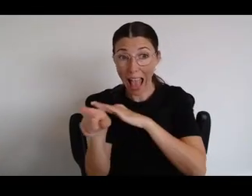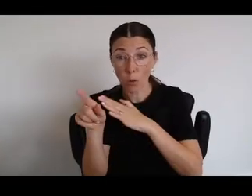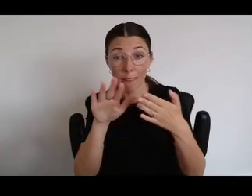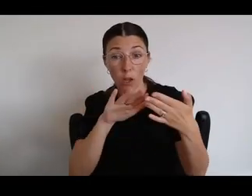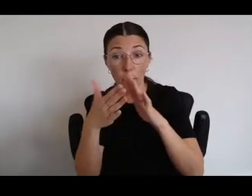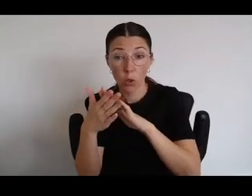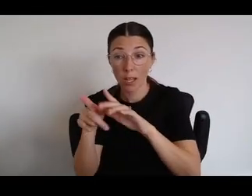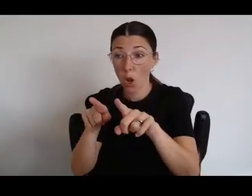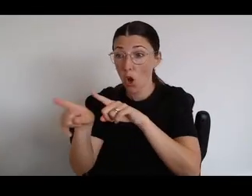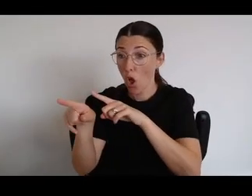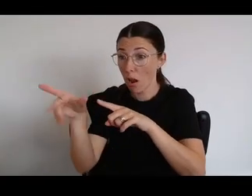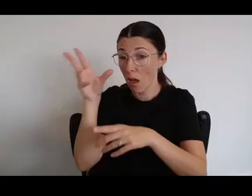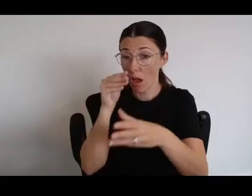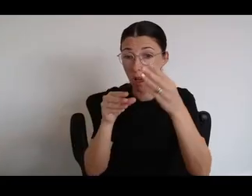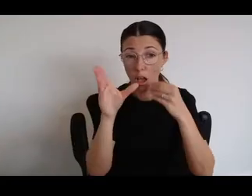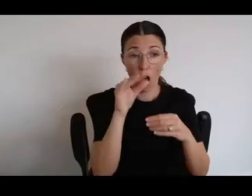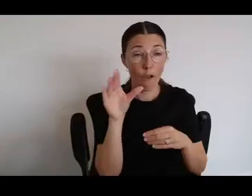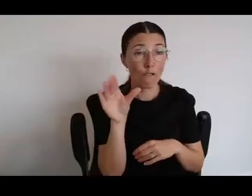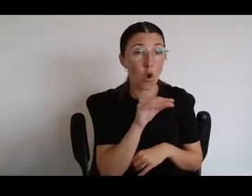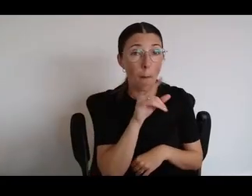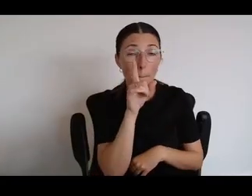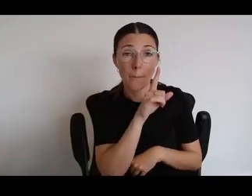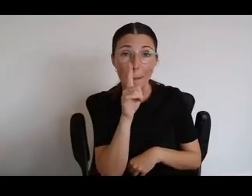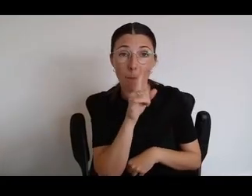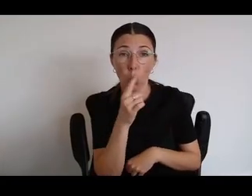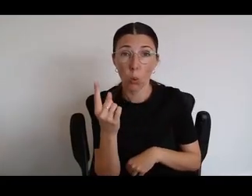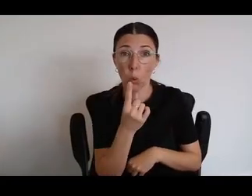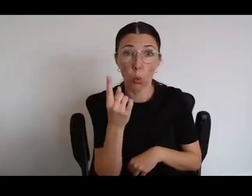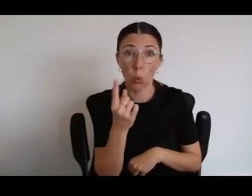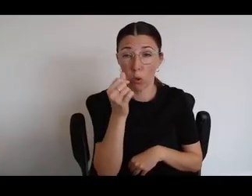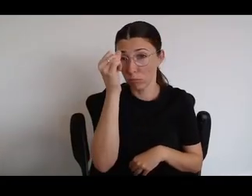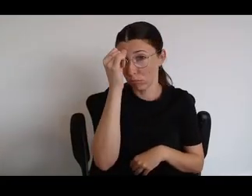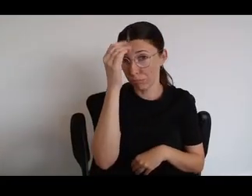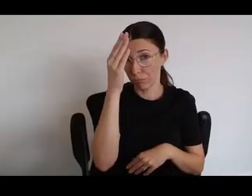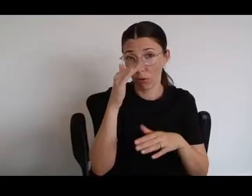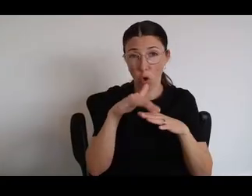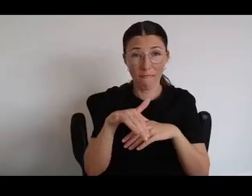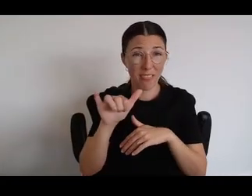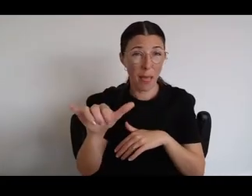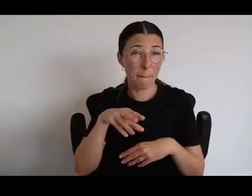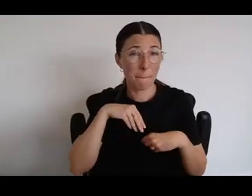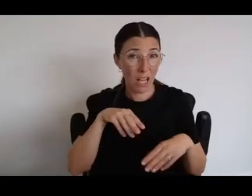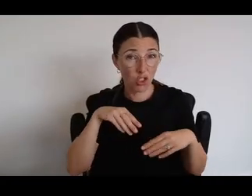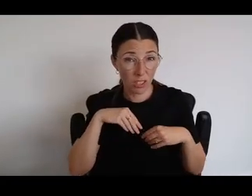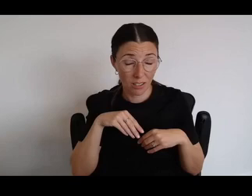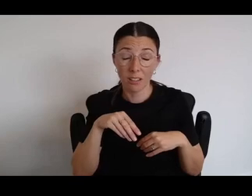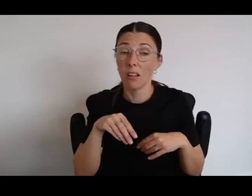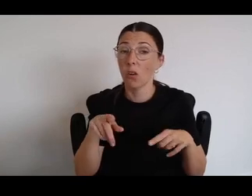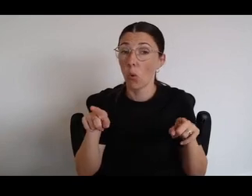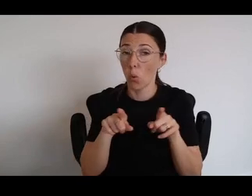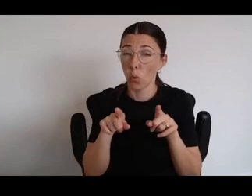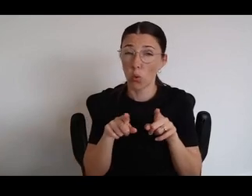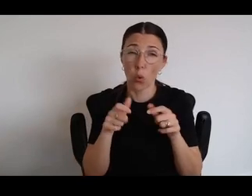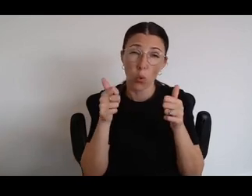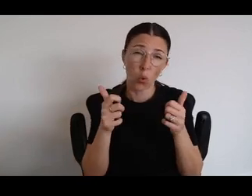from people who know about their passions is also a really great way of learning.